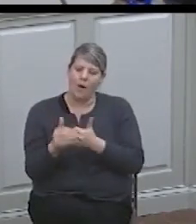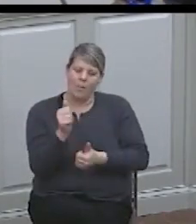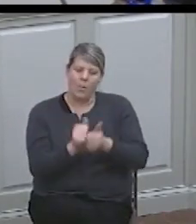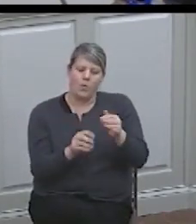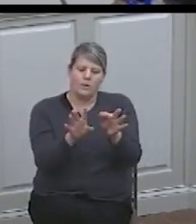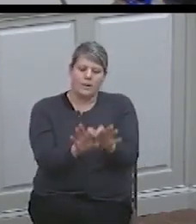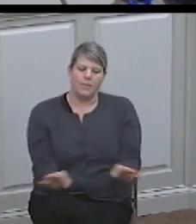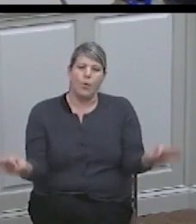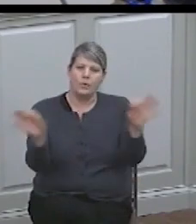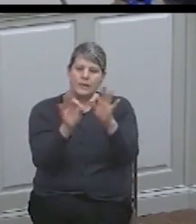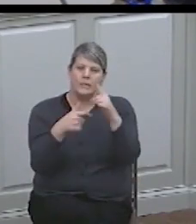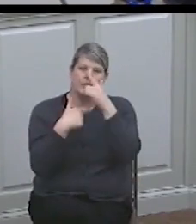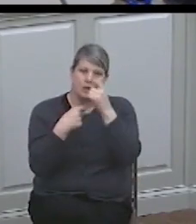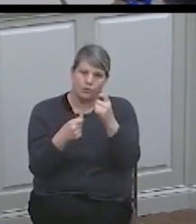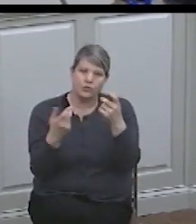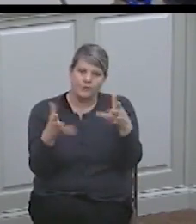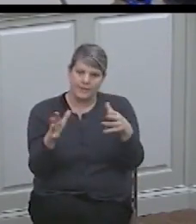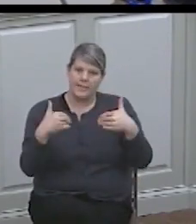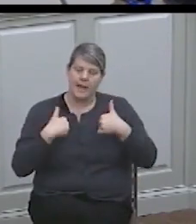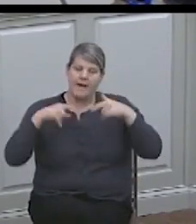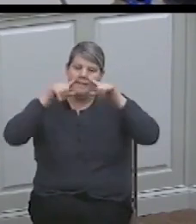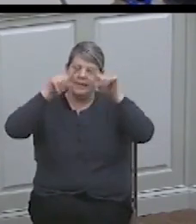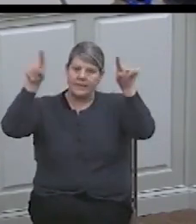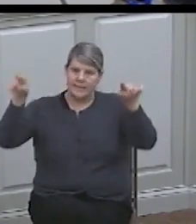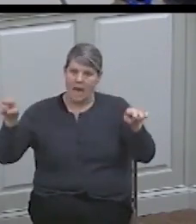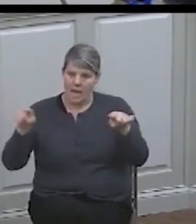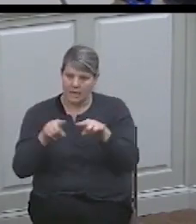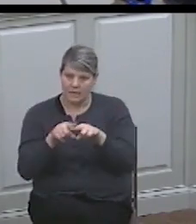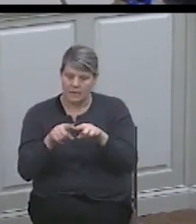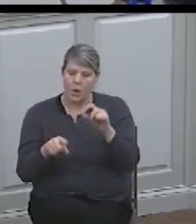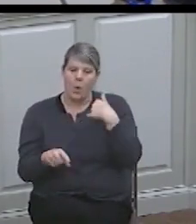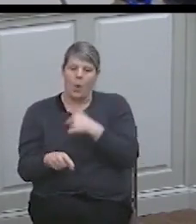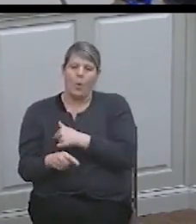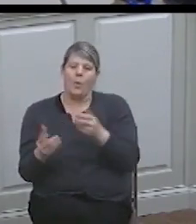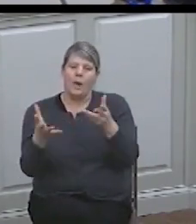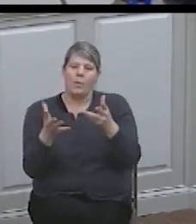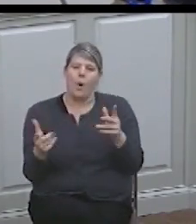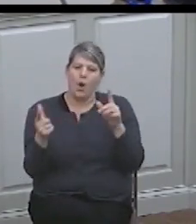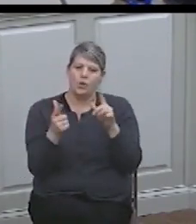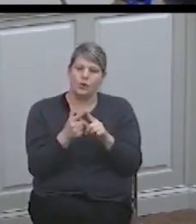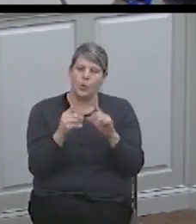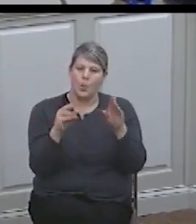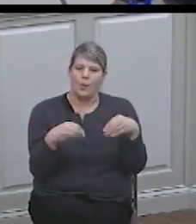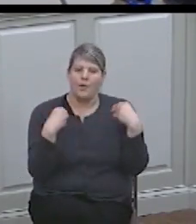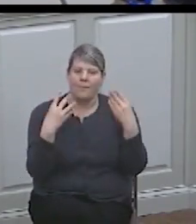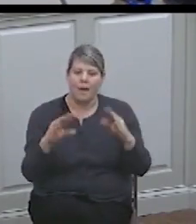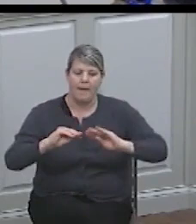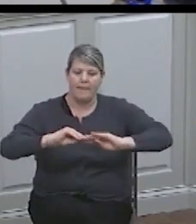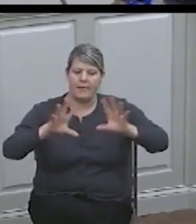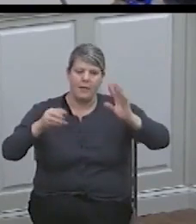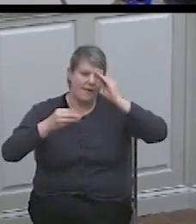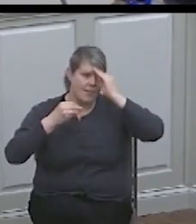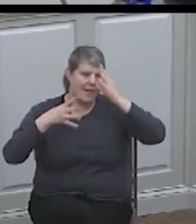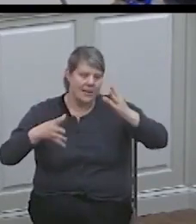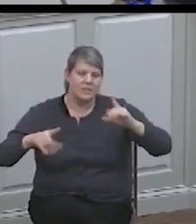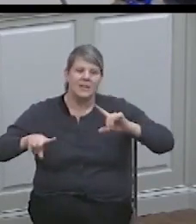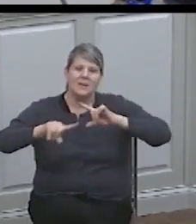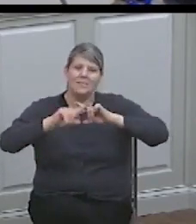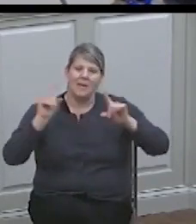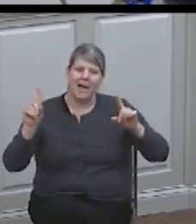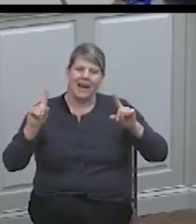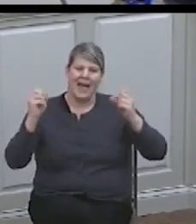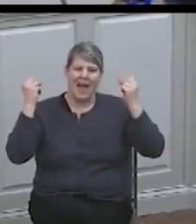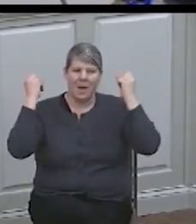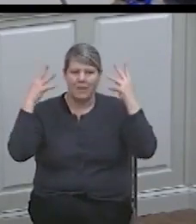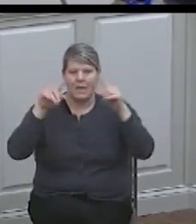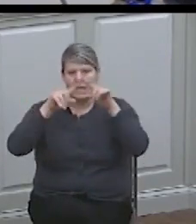out there, and so what the goal is to maximize and minimize at the same time. Maximize information while minimizing the sign clutter